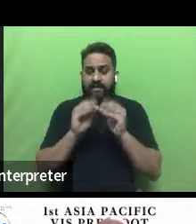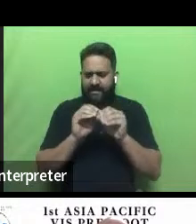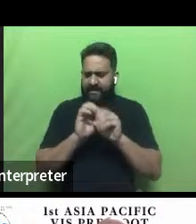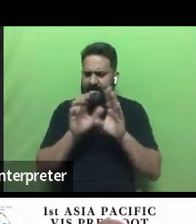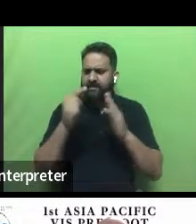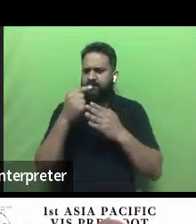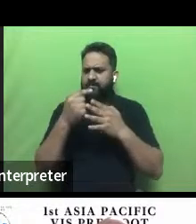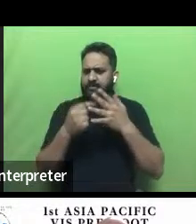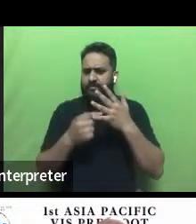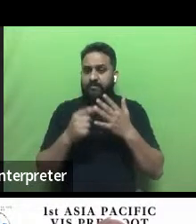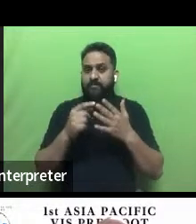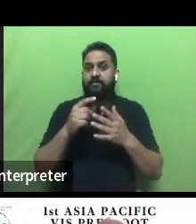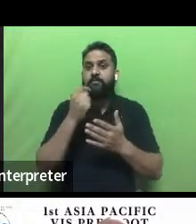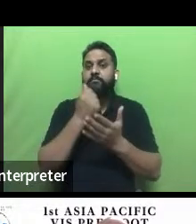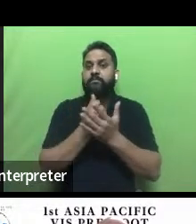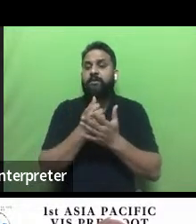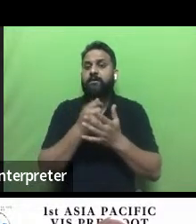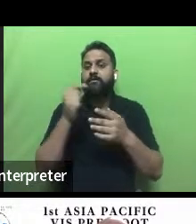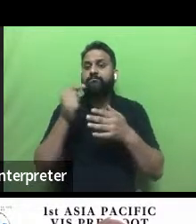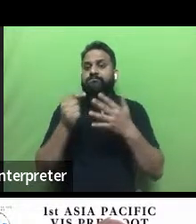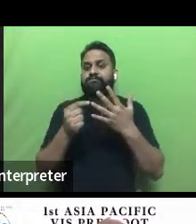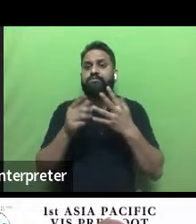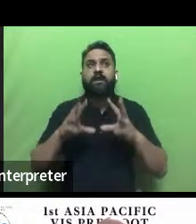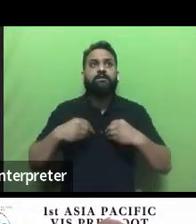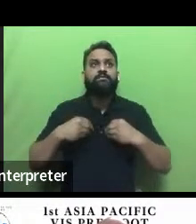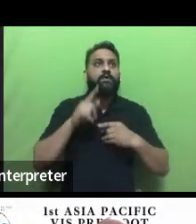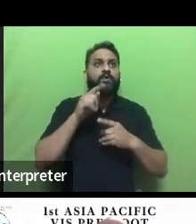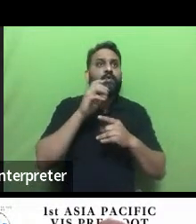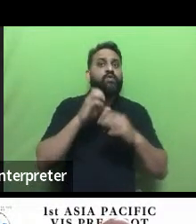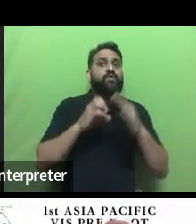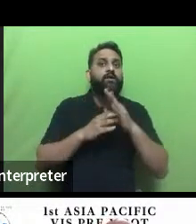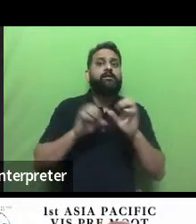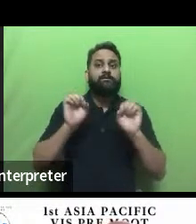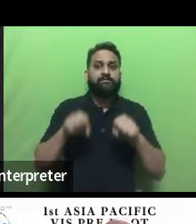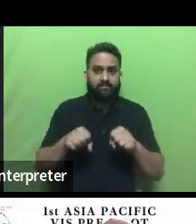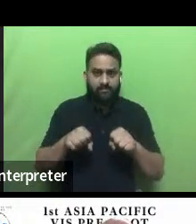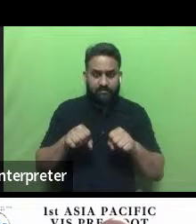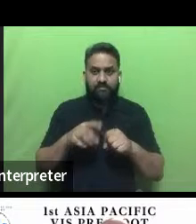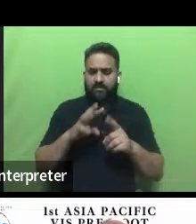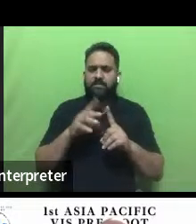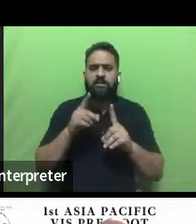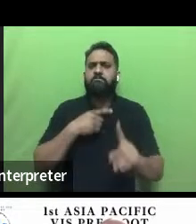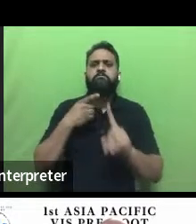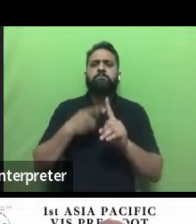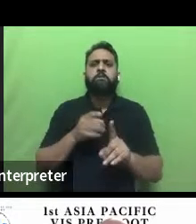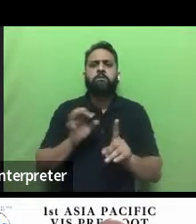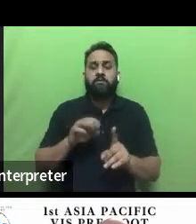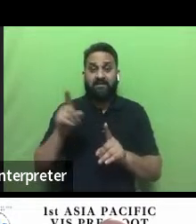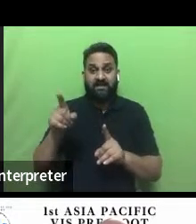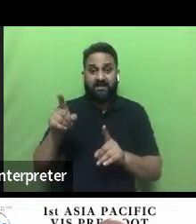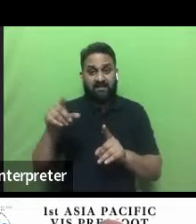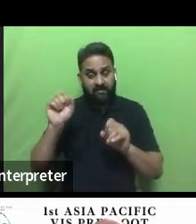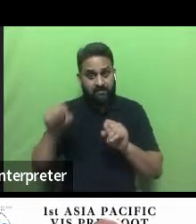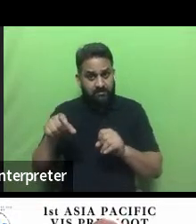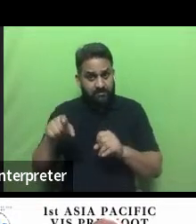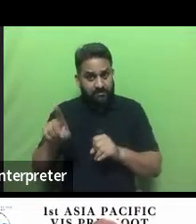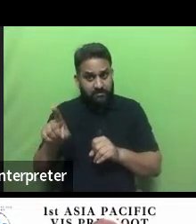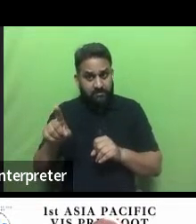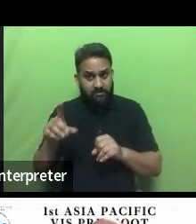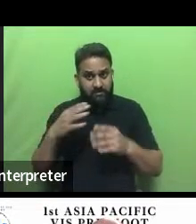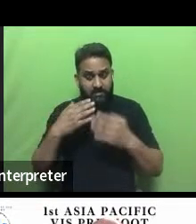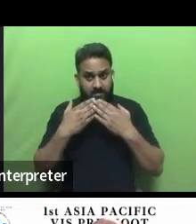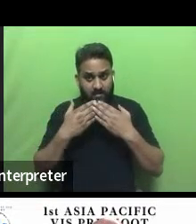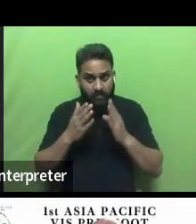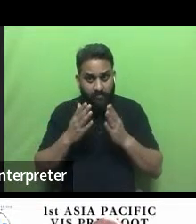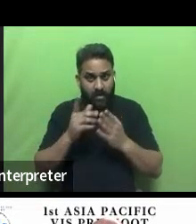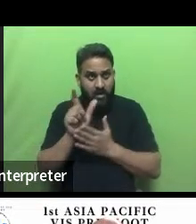of banks that could be accepted under the contract. At no point did she actually open an irrevocable letter